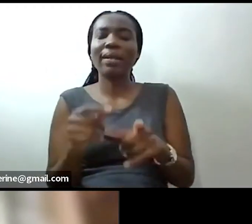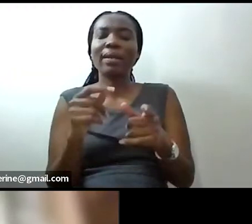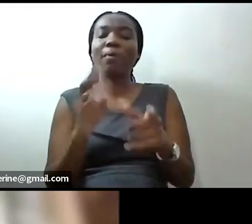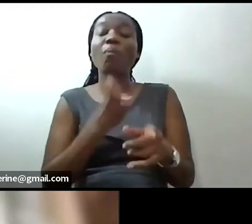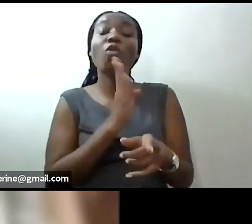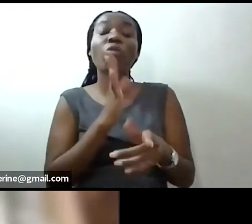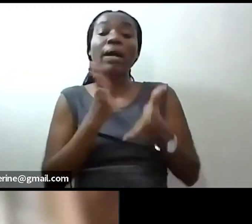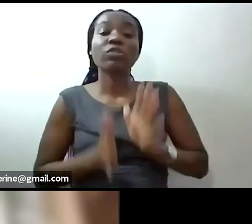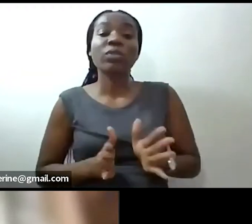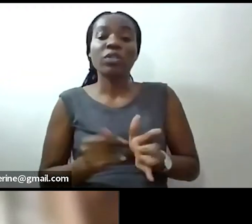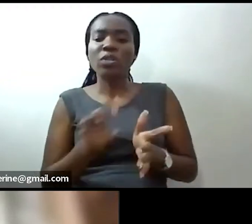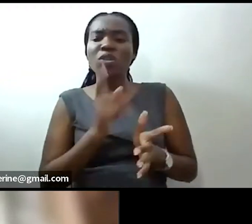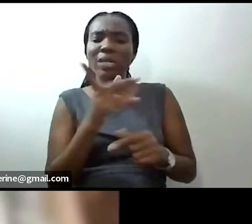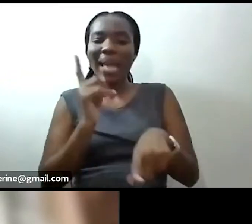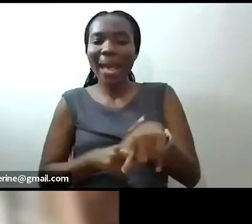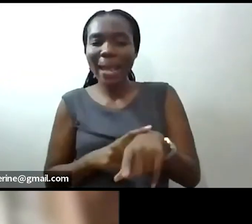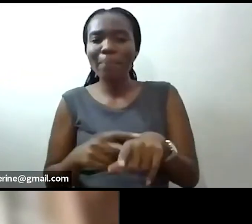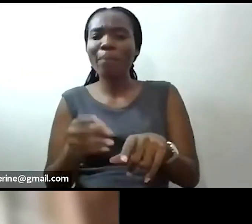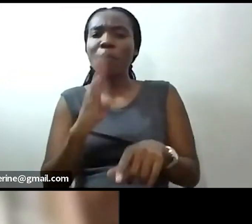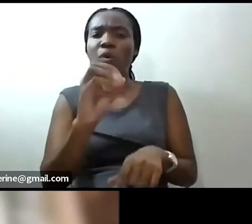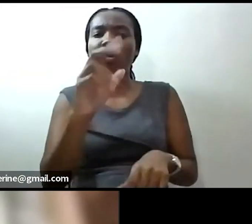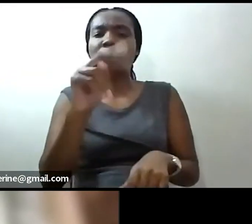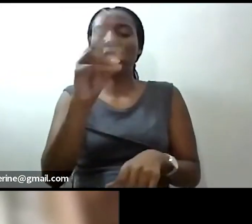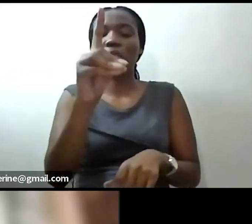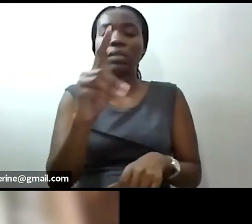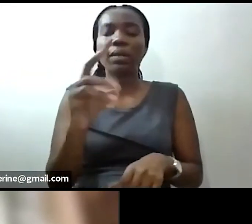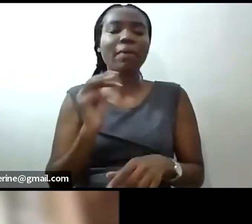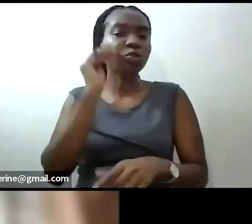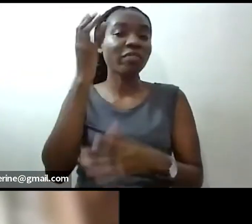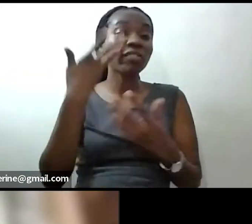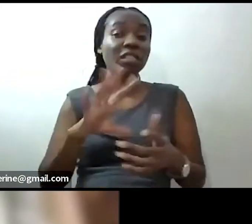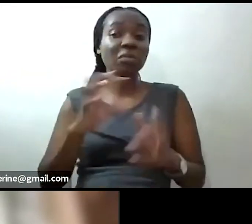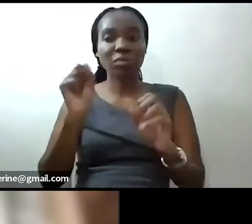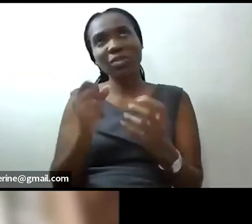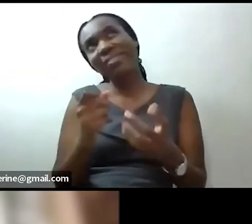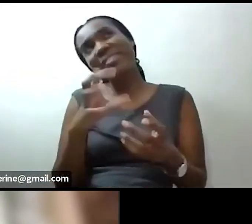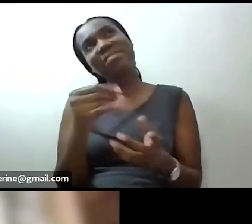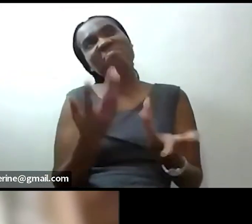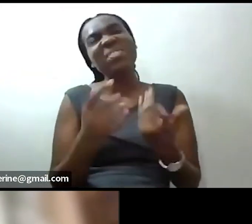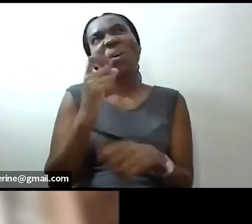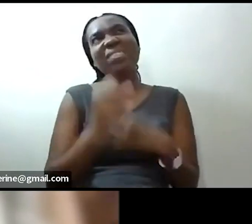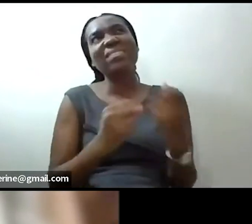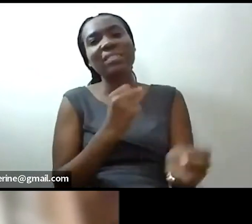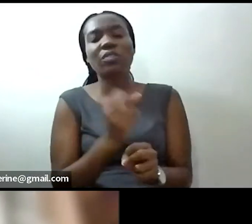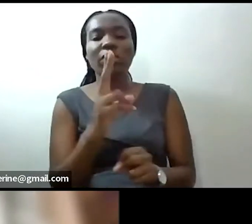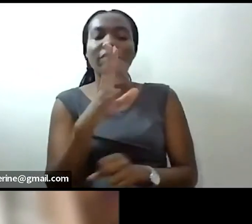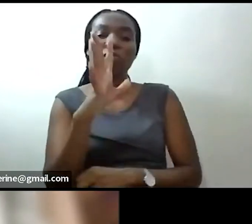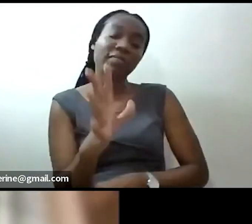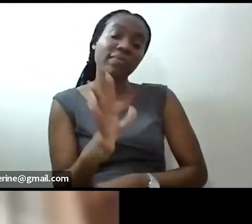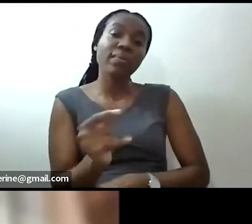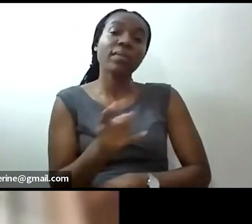from 1 year to 25 years. And in some countries, it could even be more